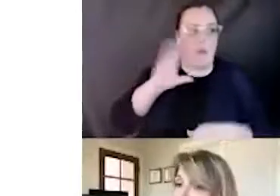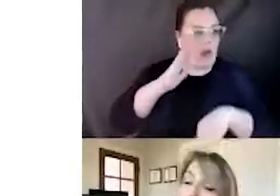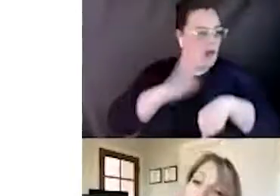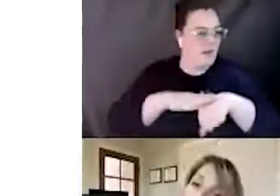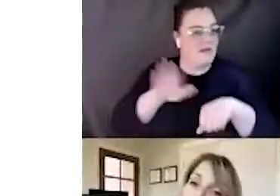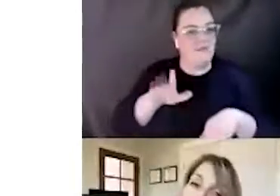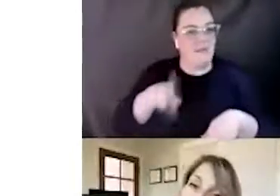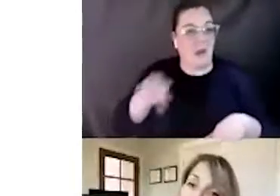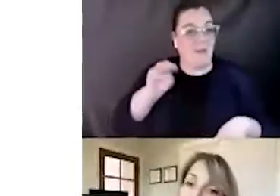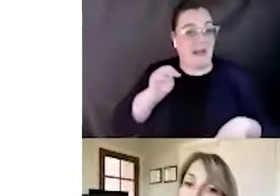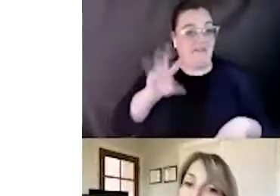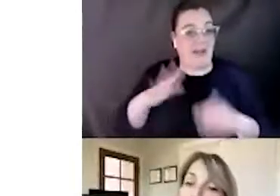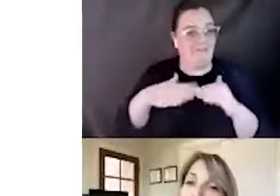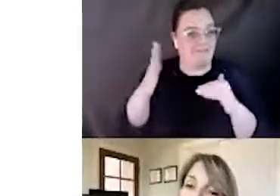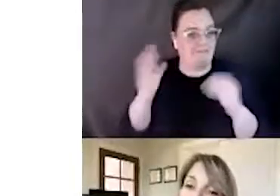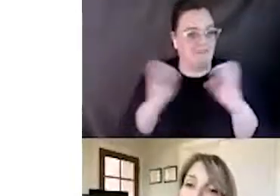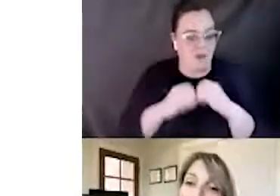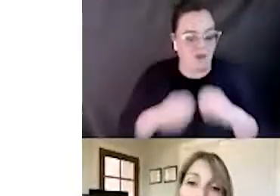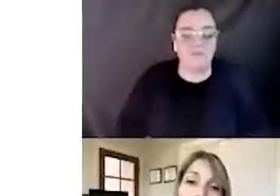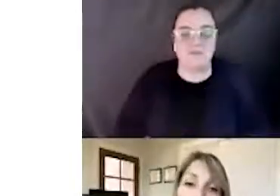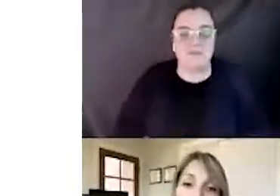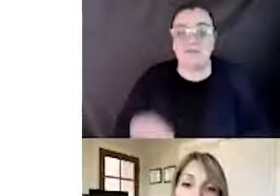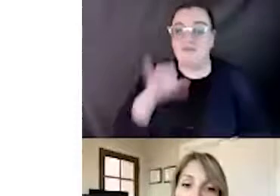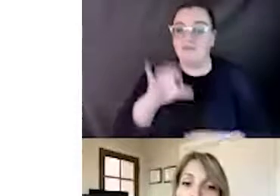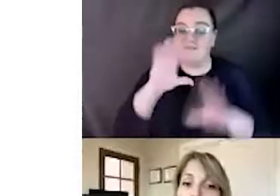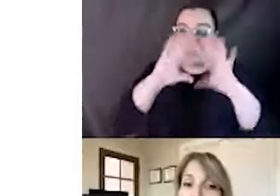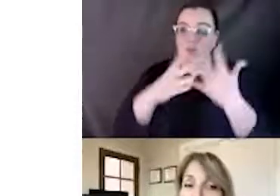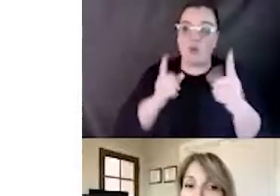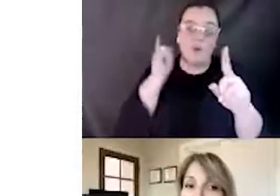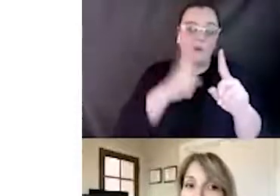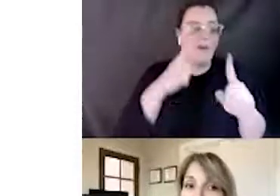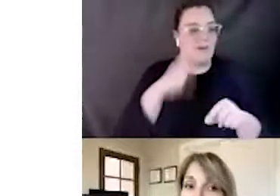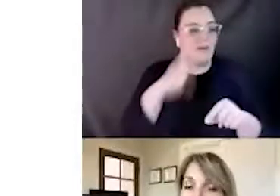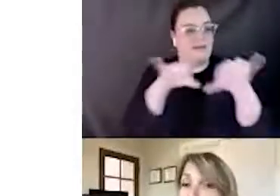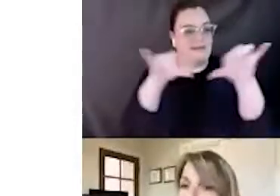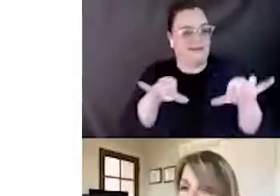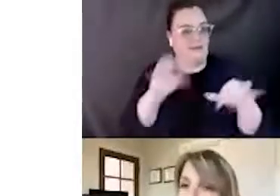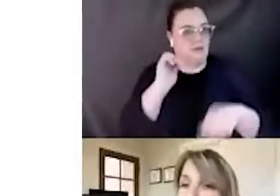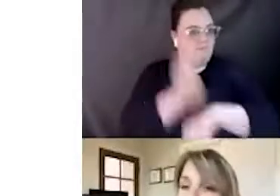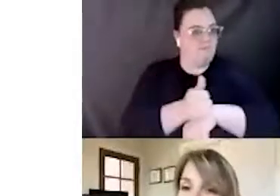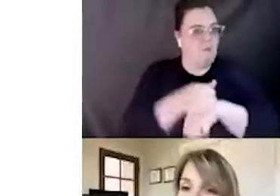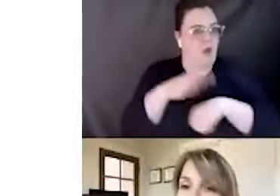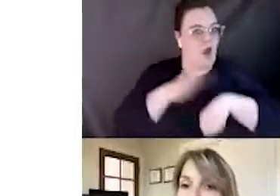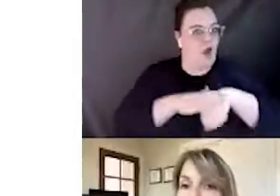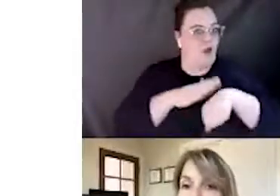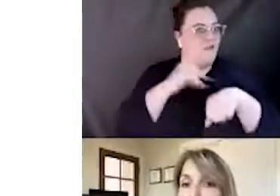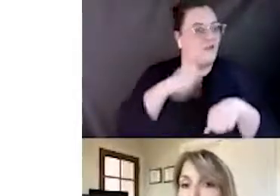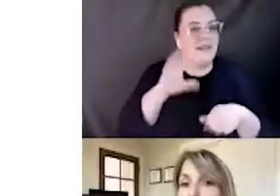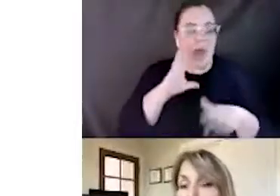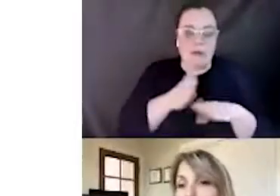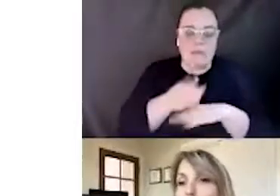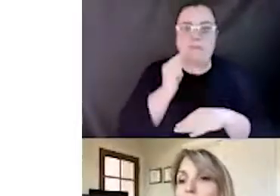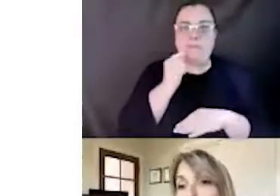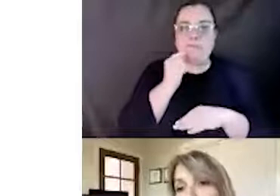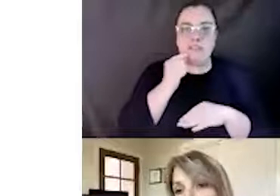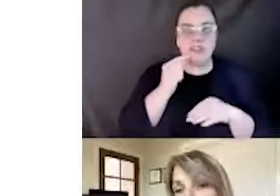really kind of the goal of our system, is to be able to alert for those earthquakes that are going to create pretty intense shaking. We want to be able to